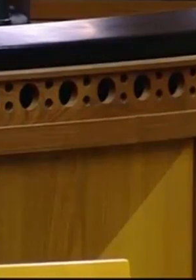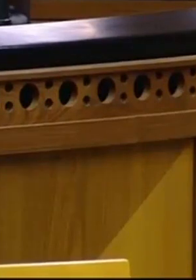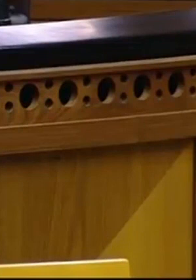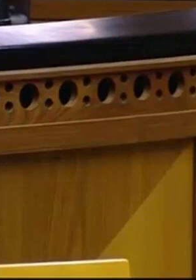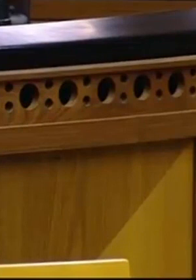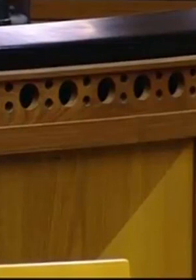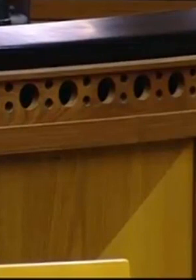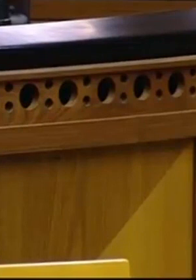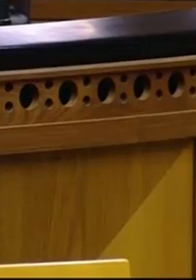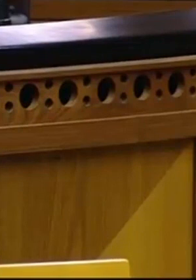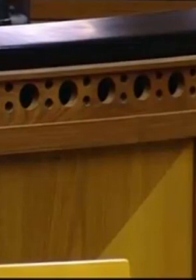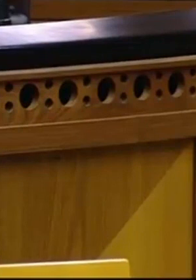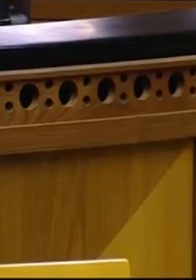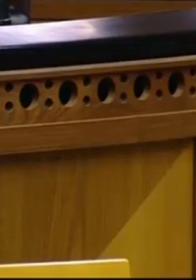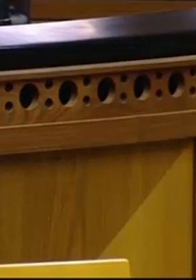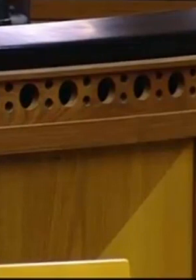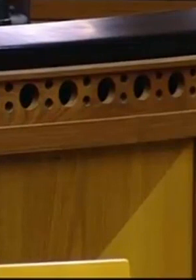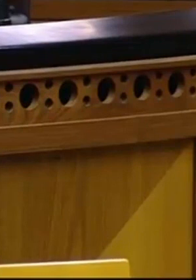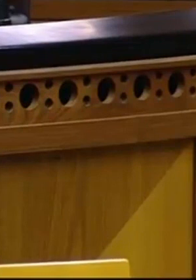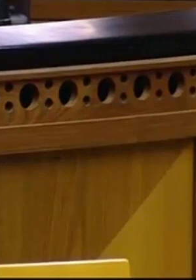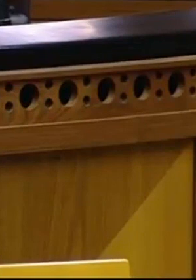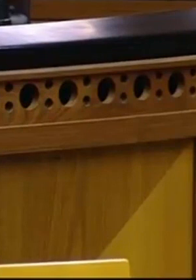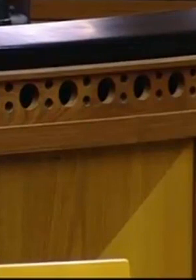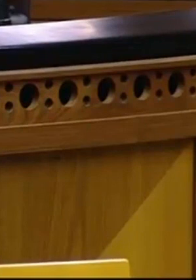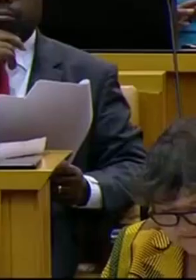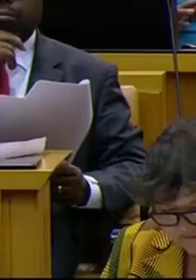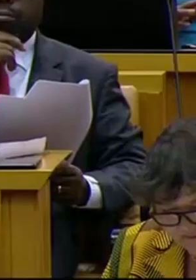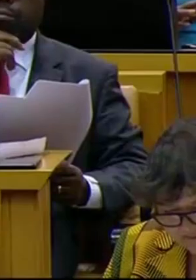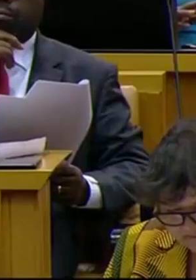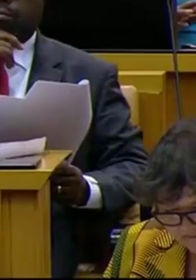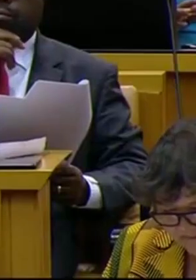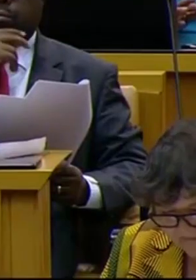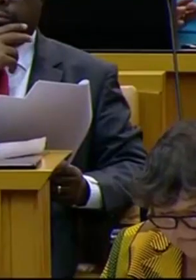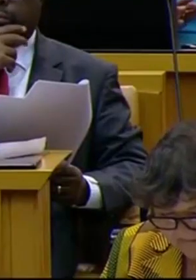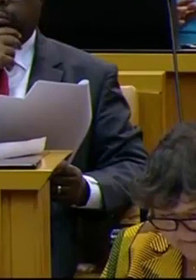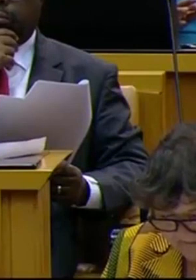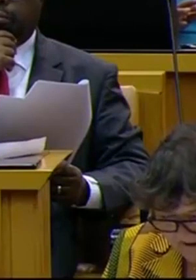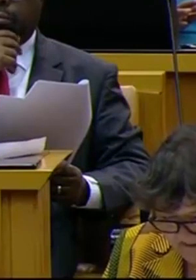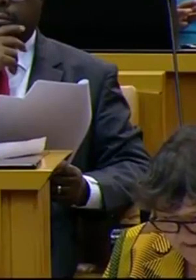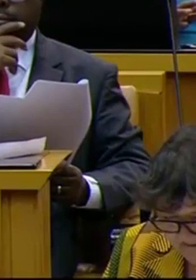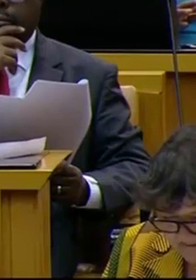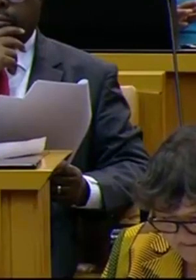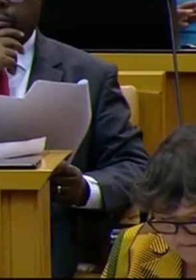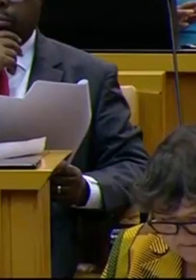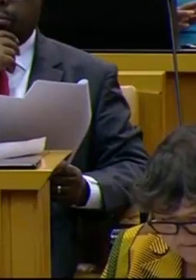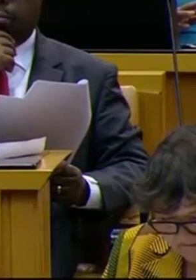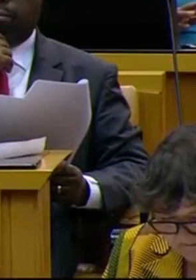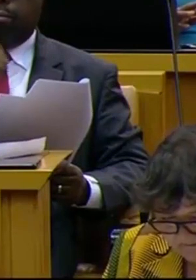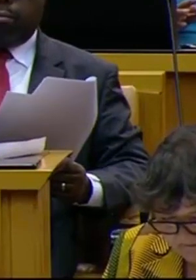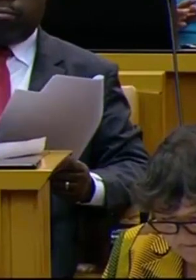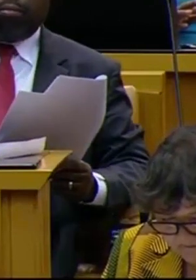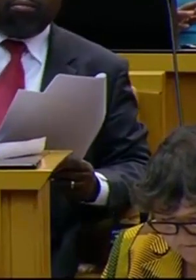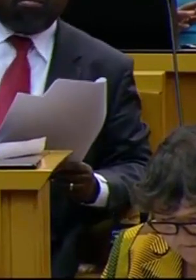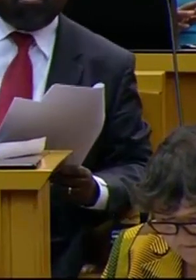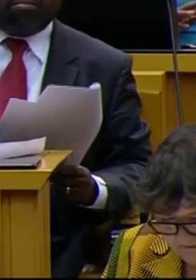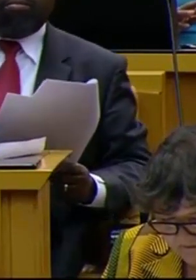deliberations on the FIC bill that cabinet has dealt with all the issues sufficiently in terms of the